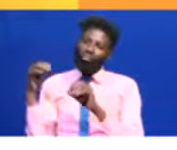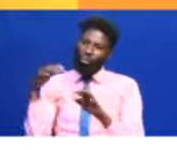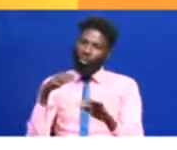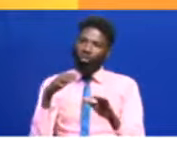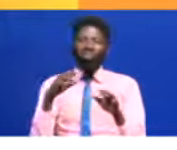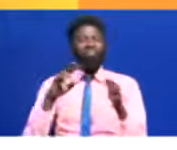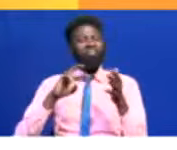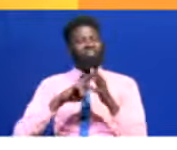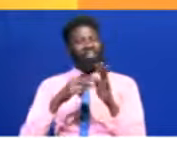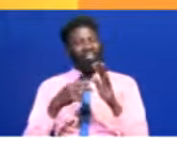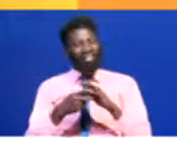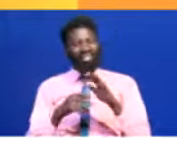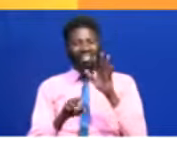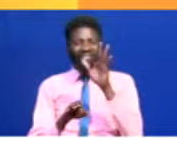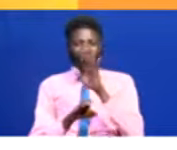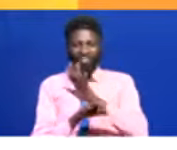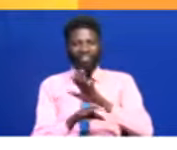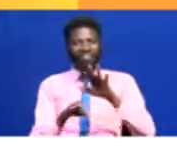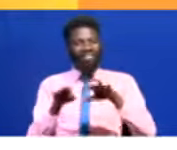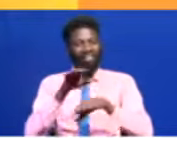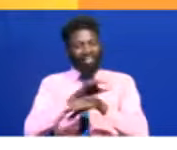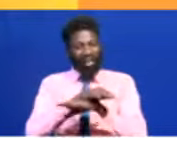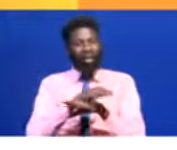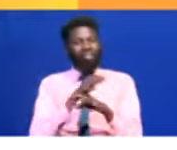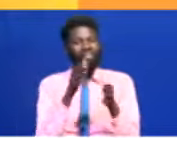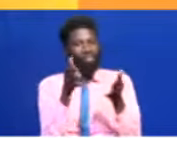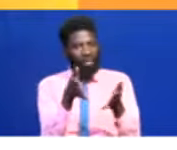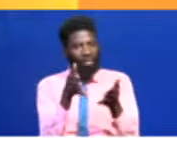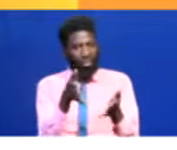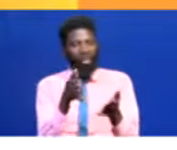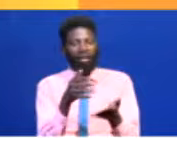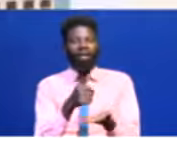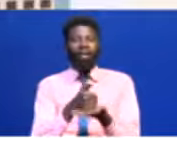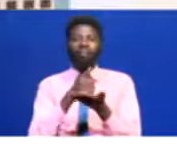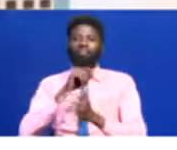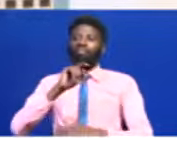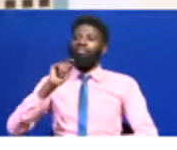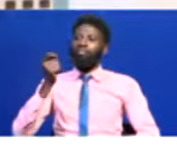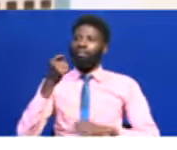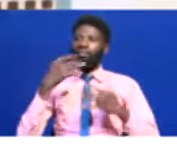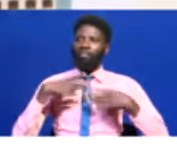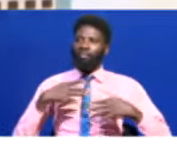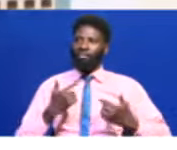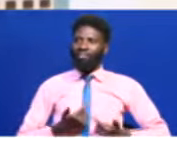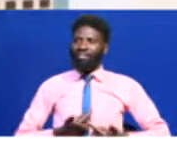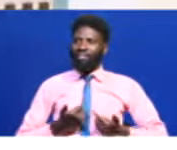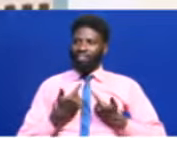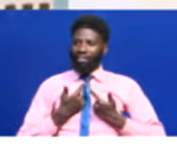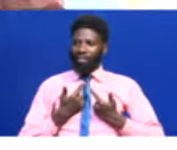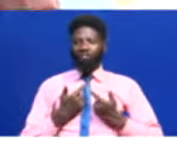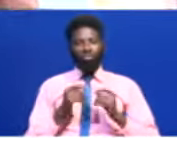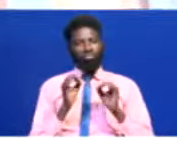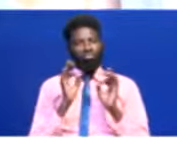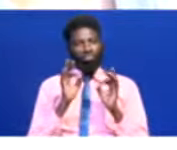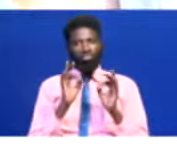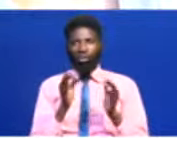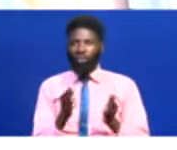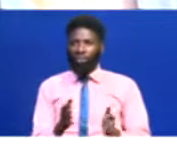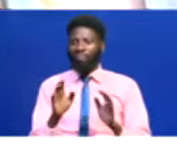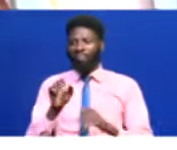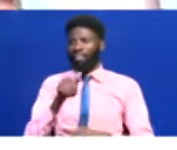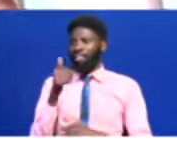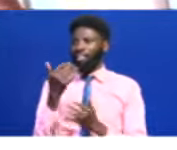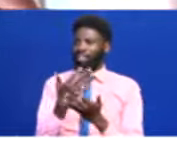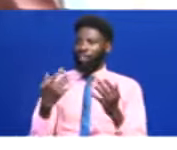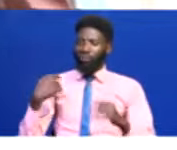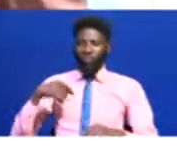it is a whole ecosystem that will help Kenyans live in a decent way. The other thing we should